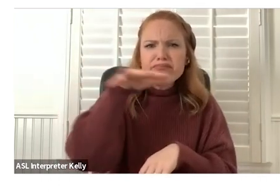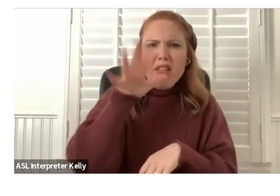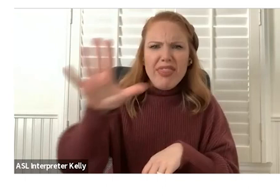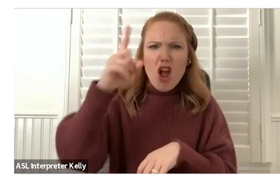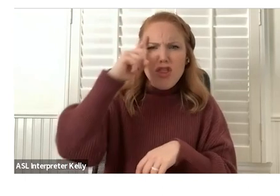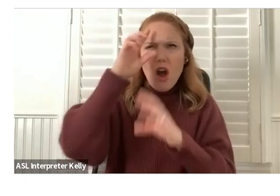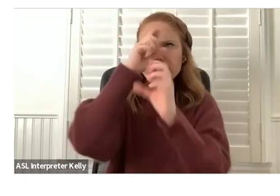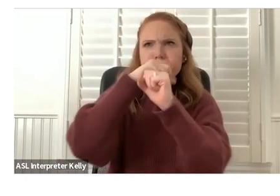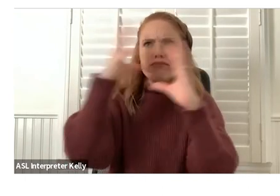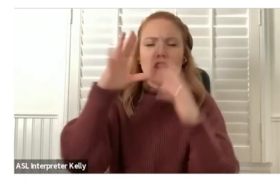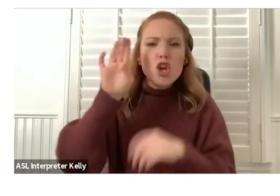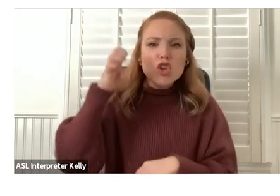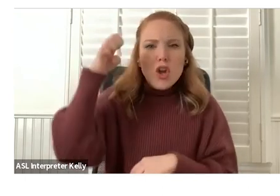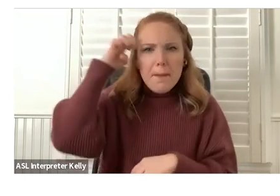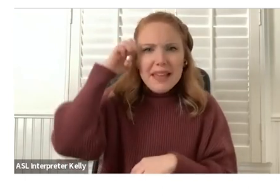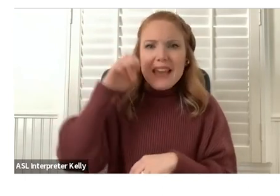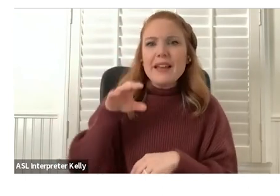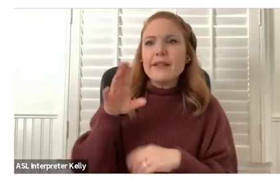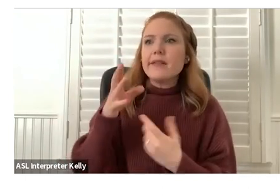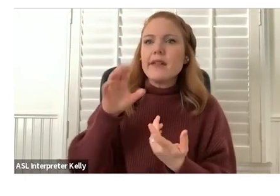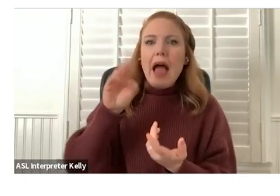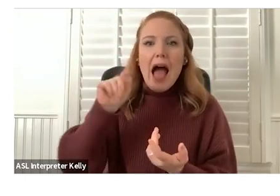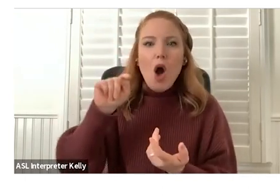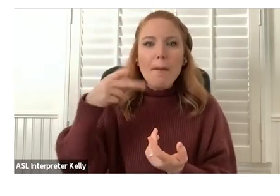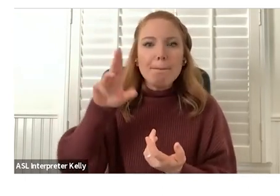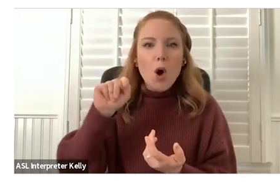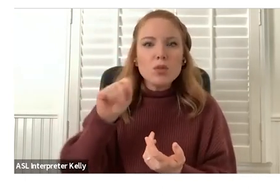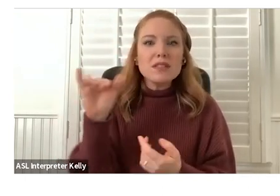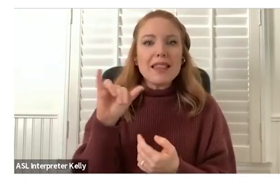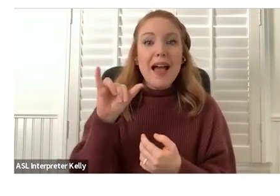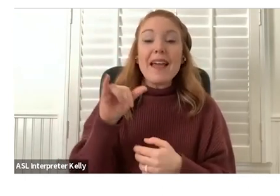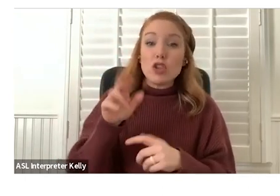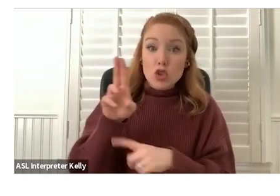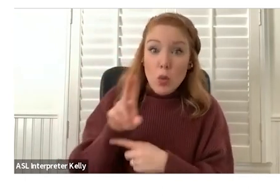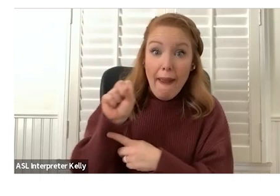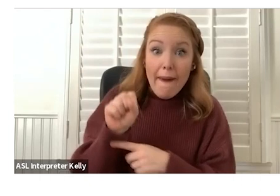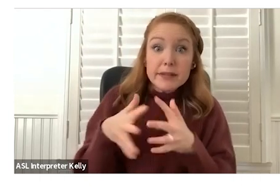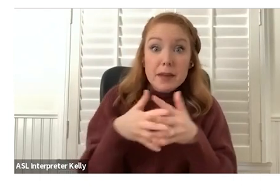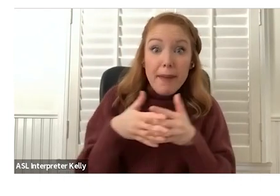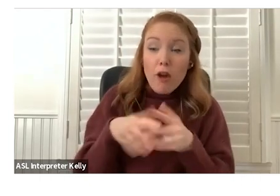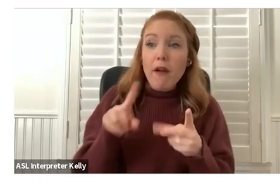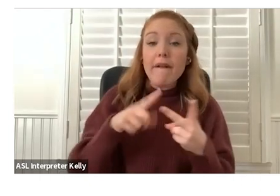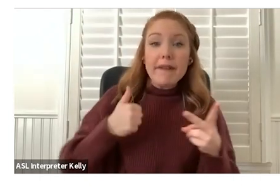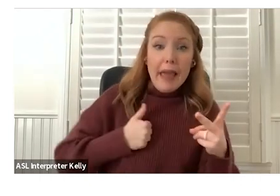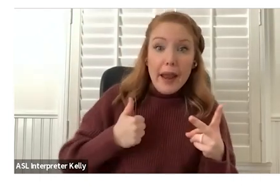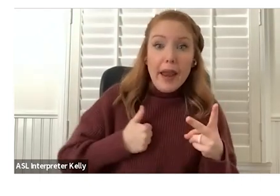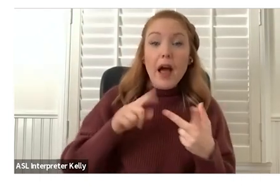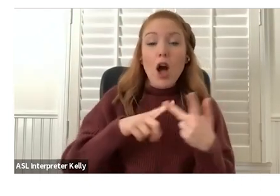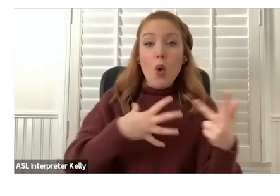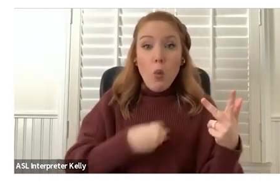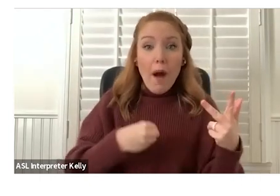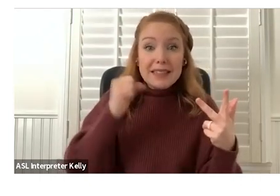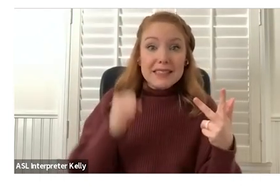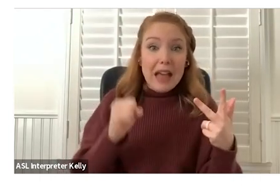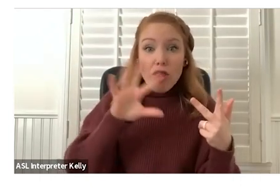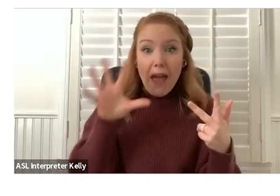of compartmentalizing the sources of power and how those influenced the way in which we live in this